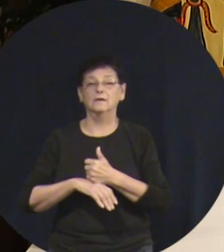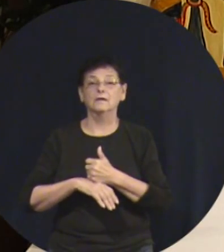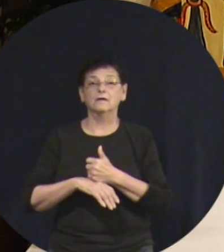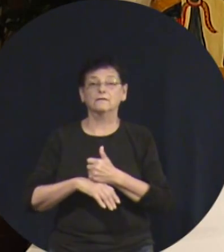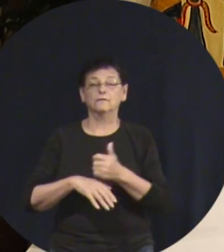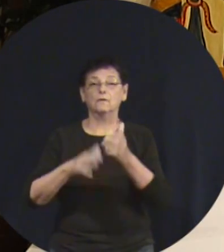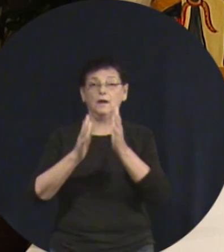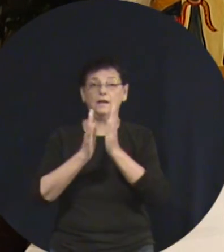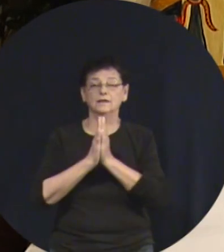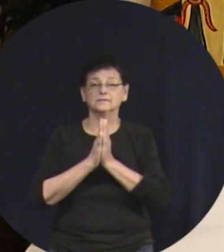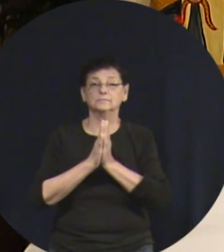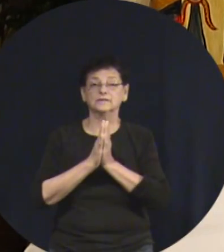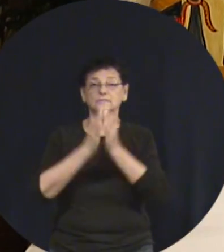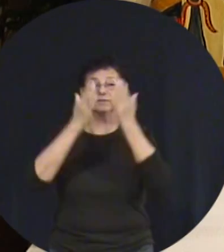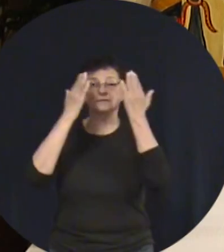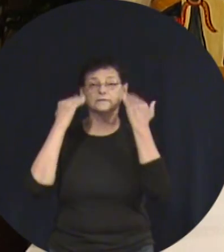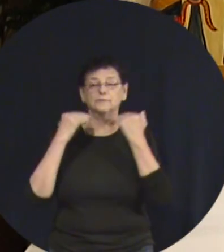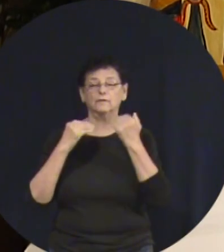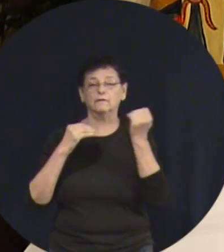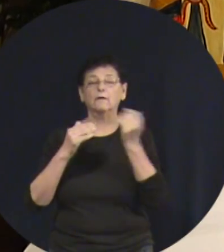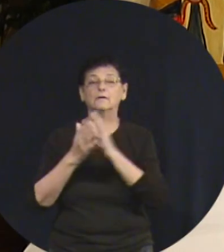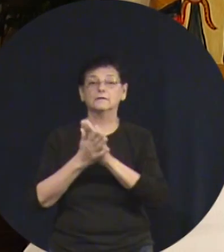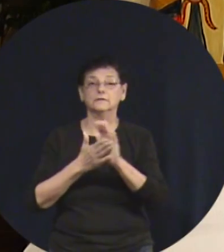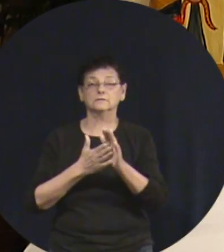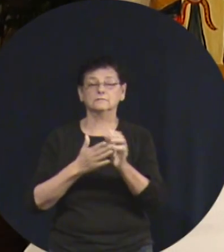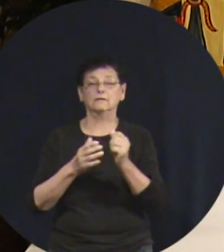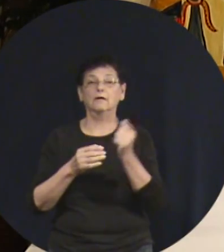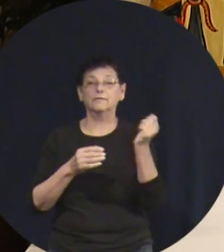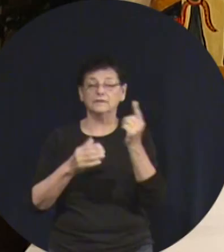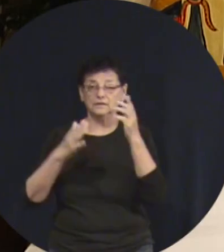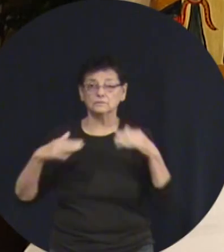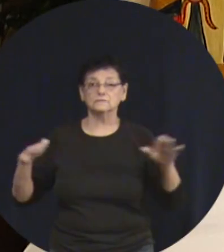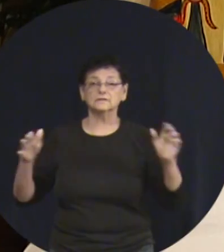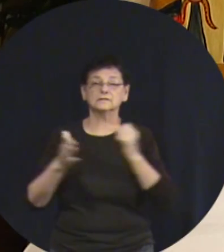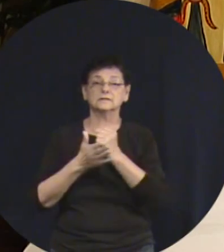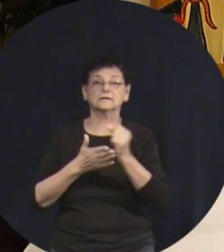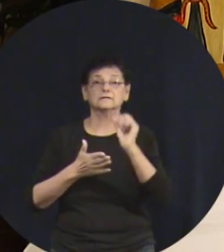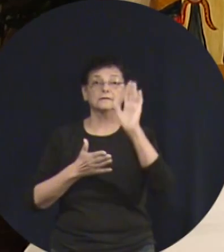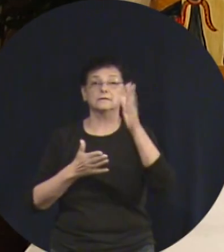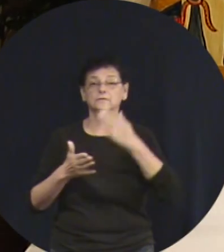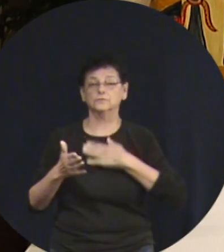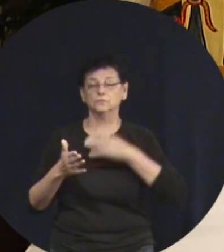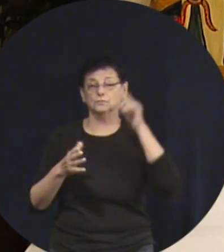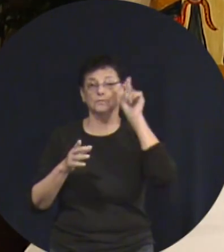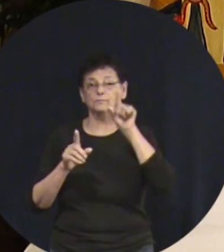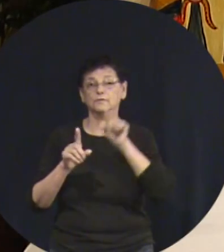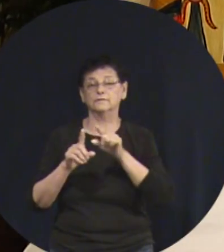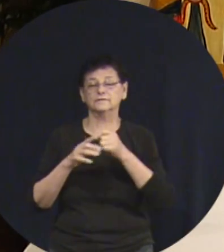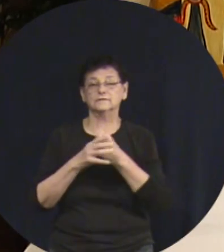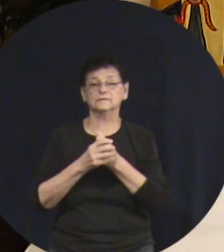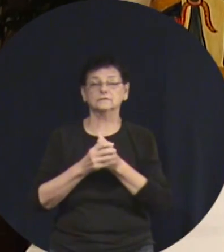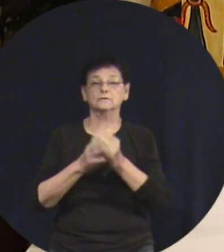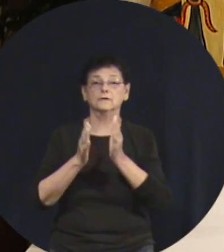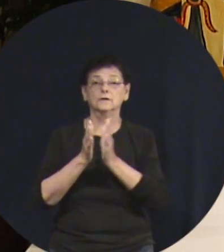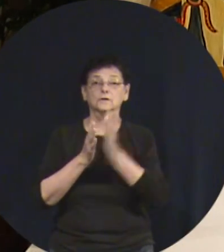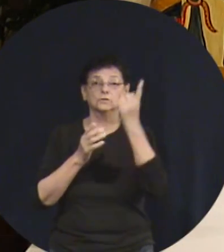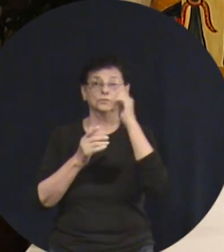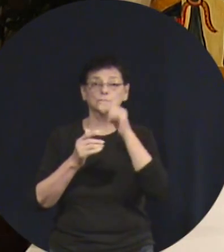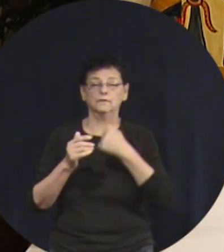Through my most grievous fault. Therefore I ask, Blessed Mary, Ever Virgin, all the angels and saints, and to you, my brothers